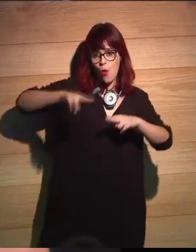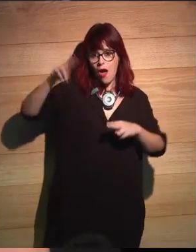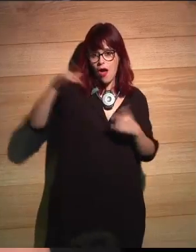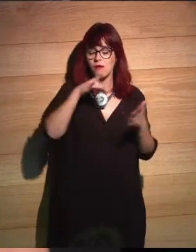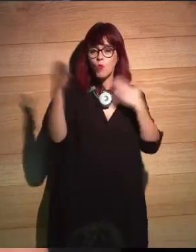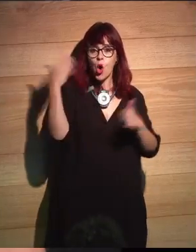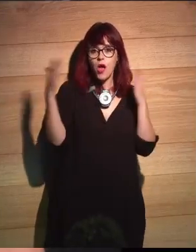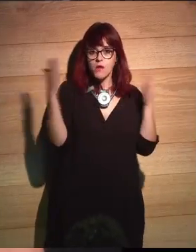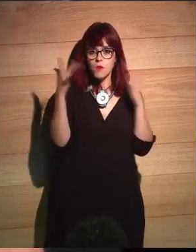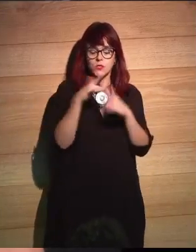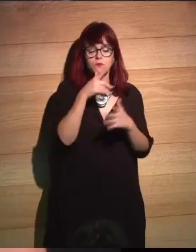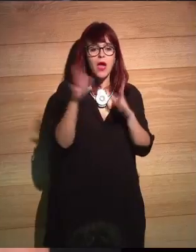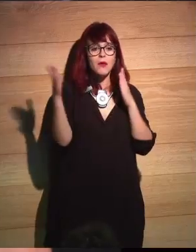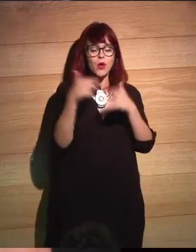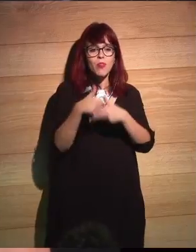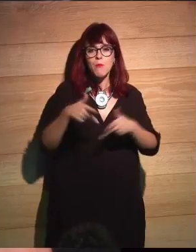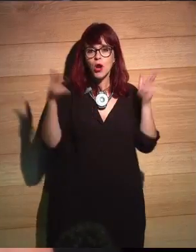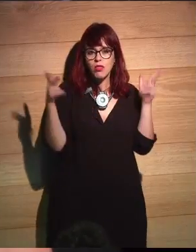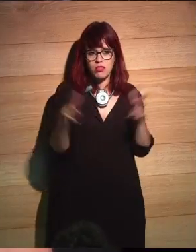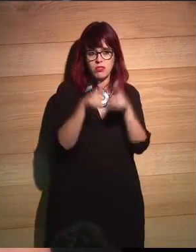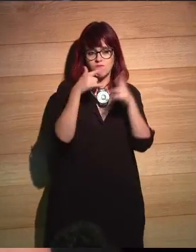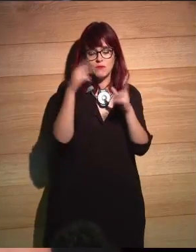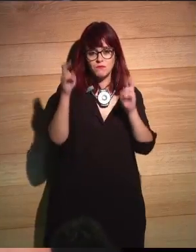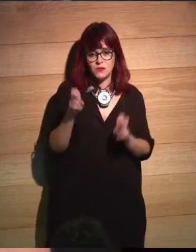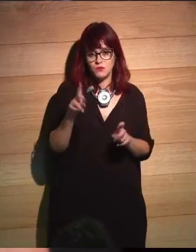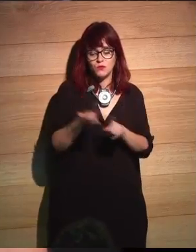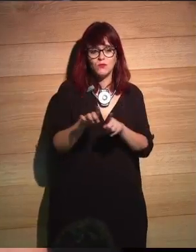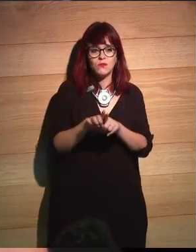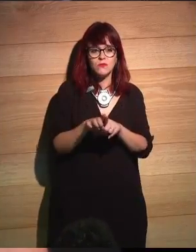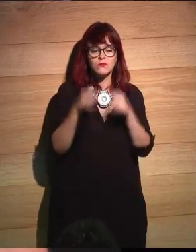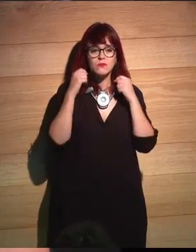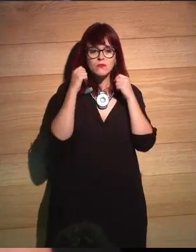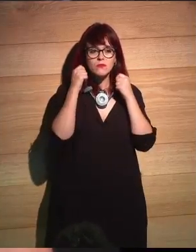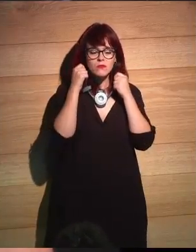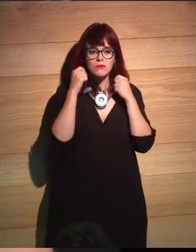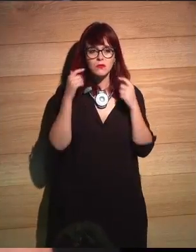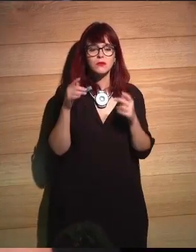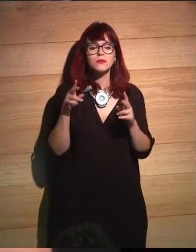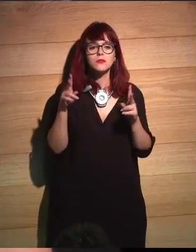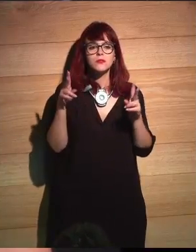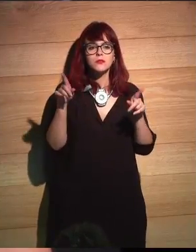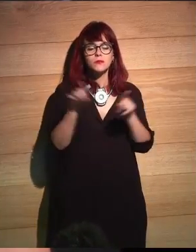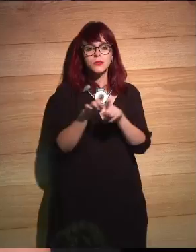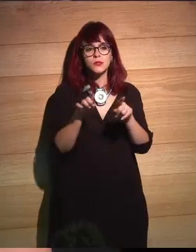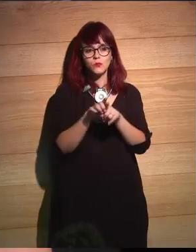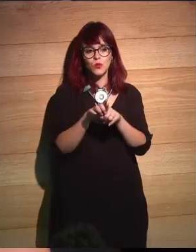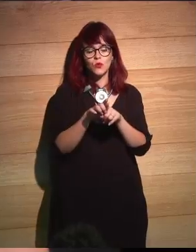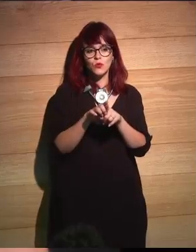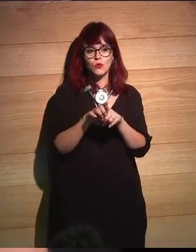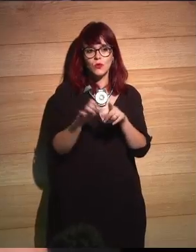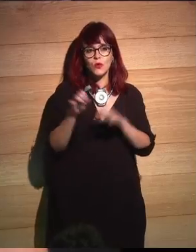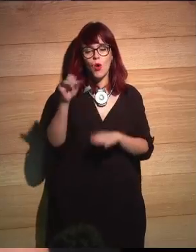with quite a lot of progress being done with